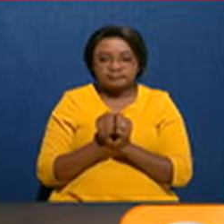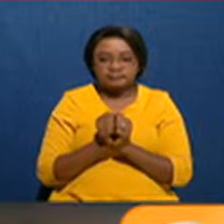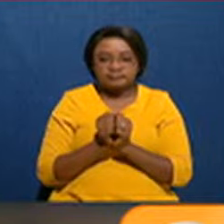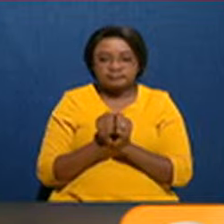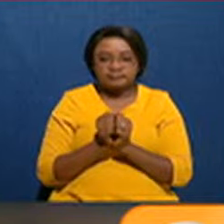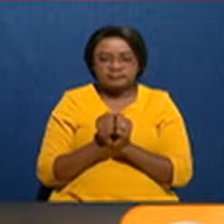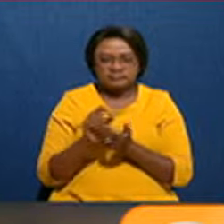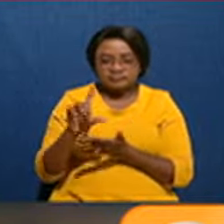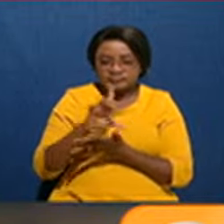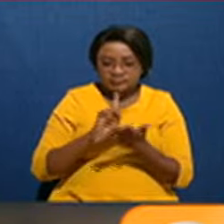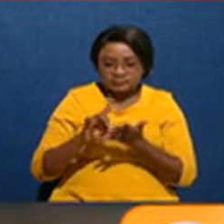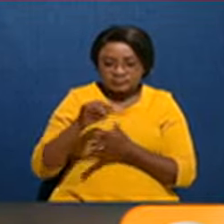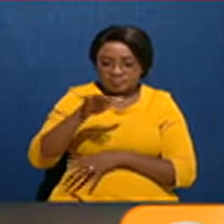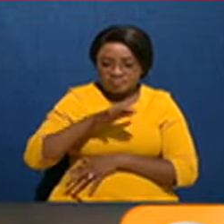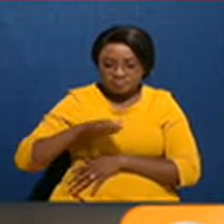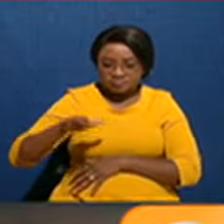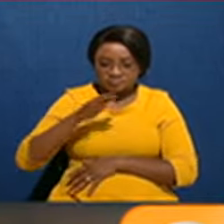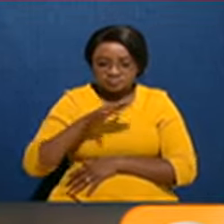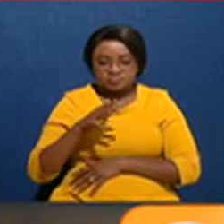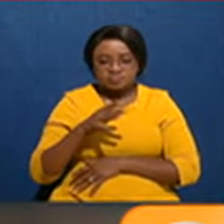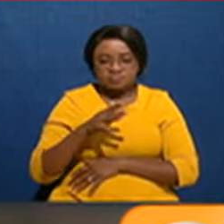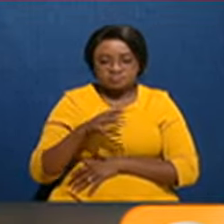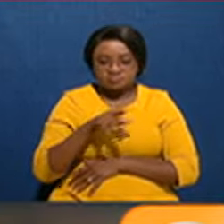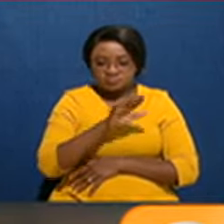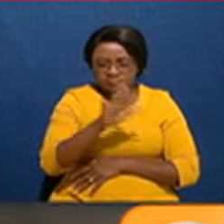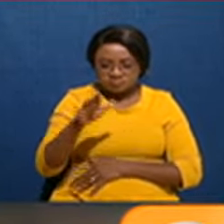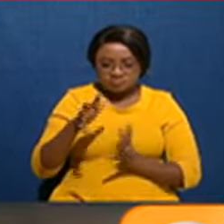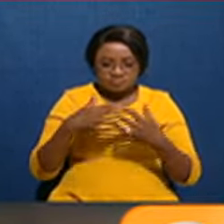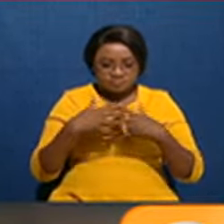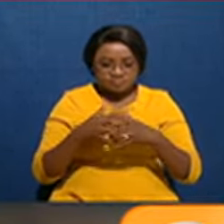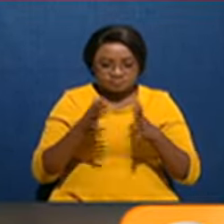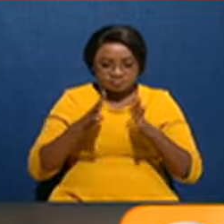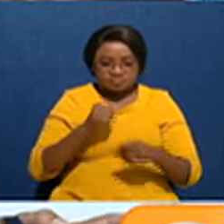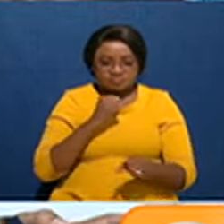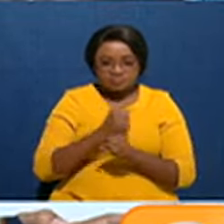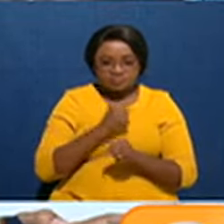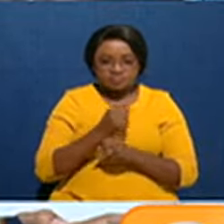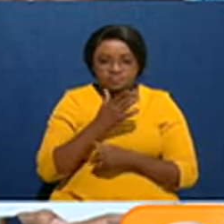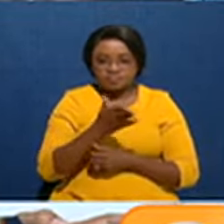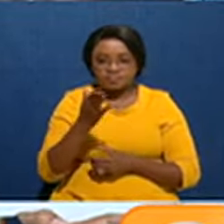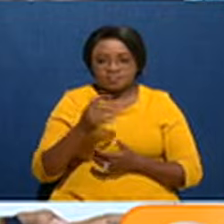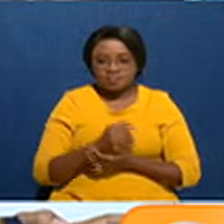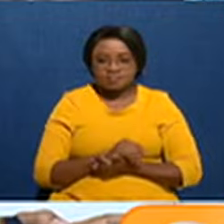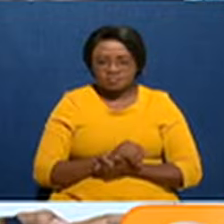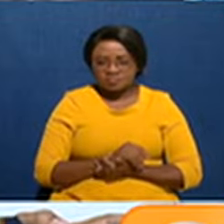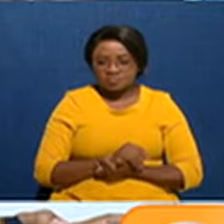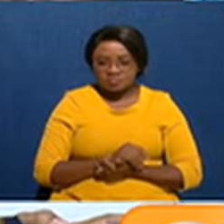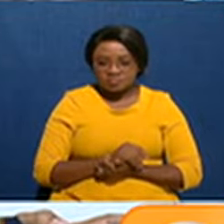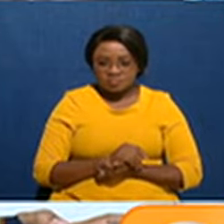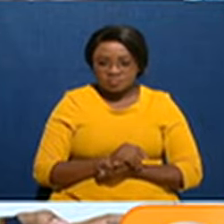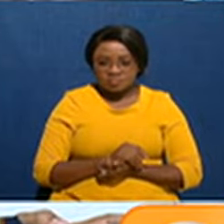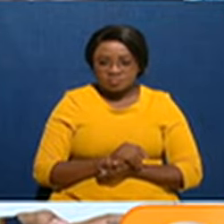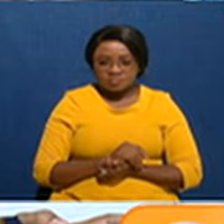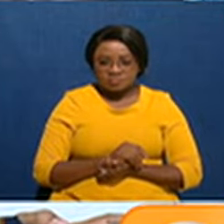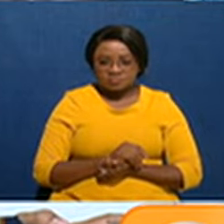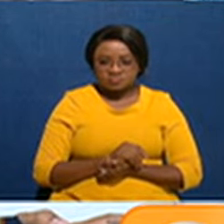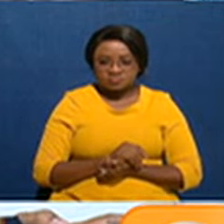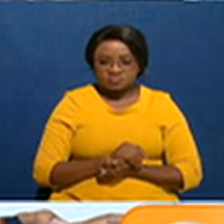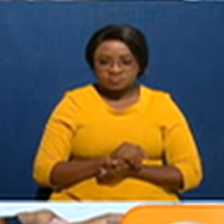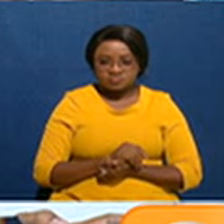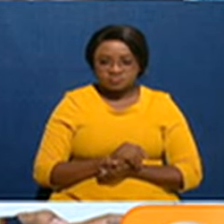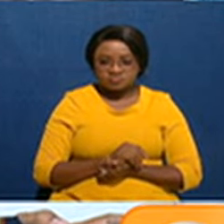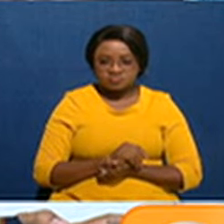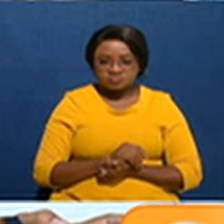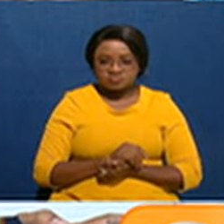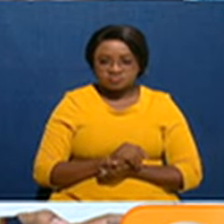let's say the local environment that the engineer is operating in. All right. Let's put face to this engineer Grace